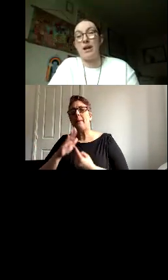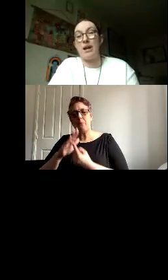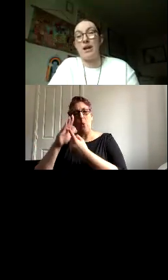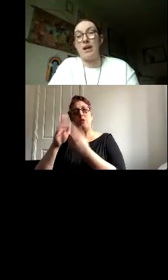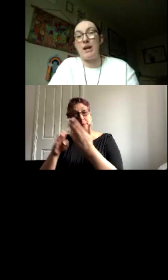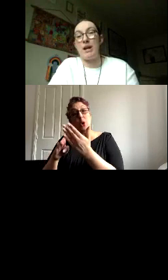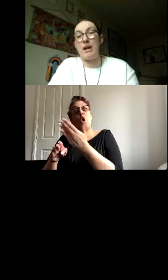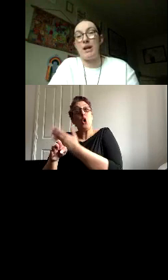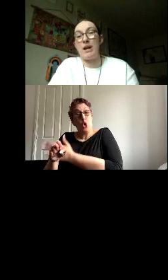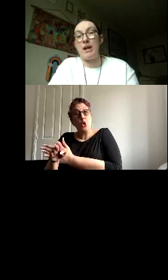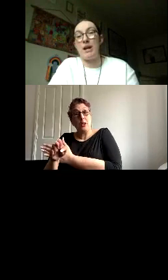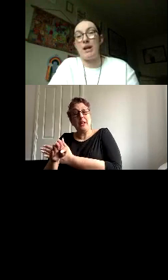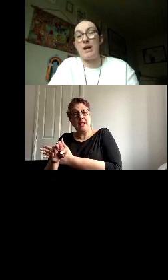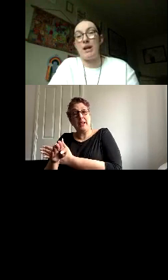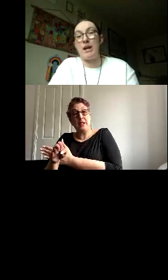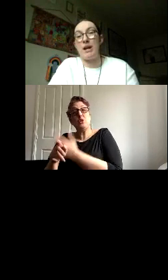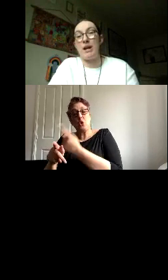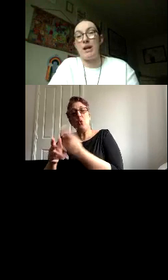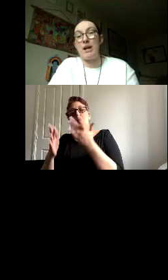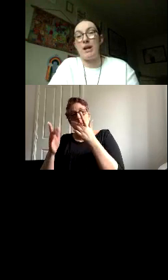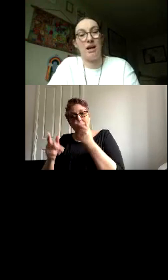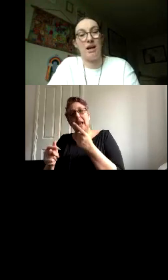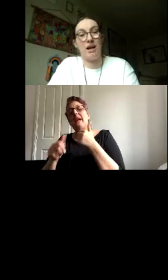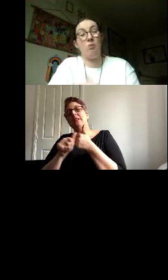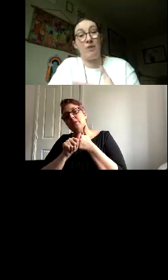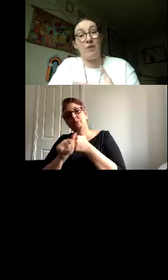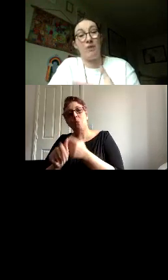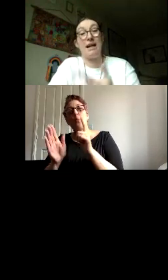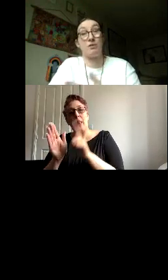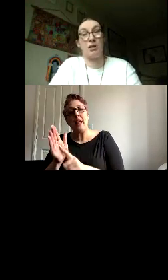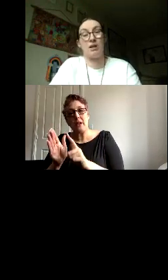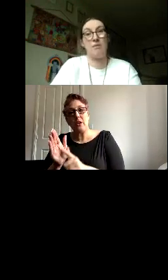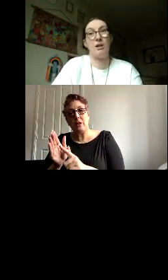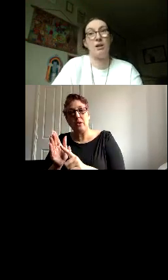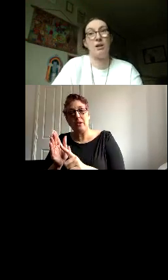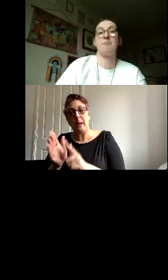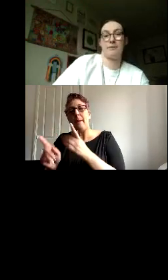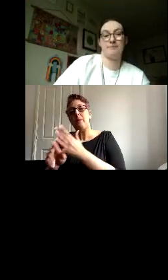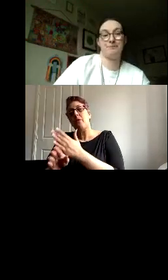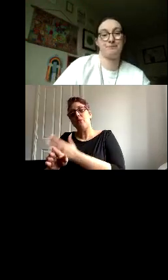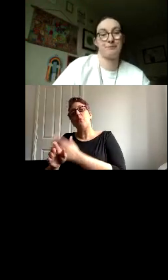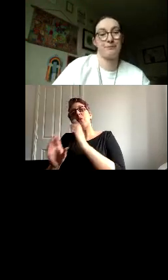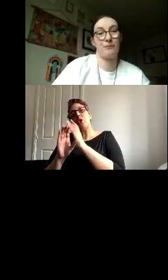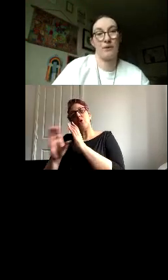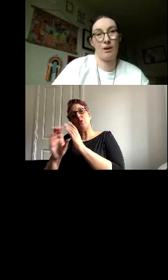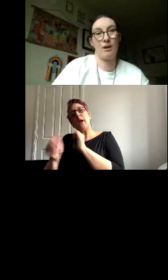and that we ask those things to deaf people early while they're able to communicate to us.